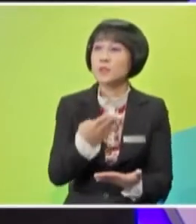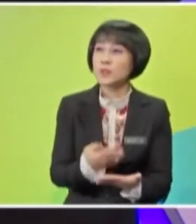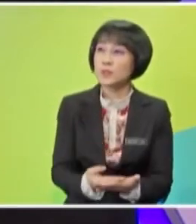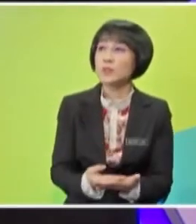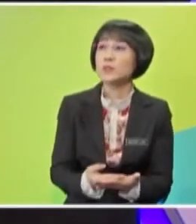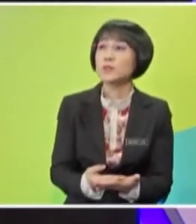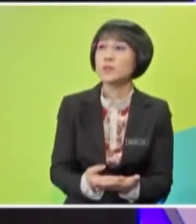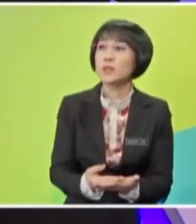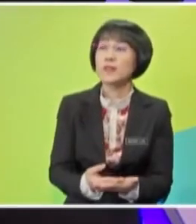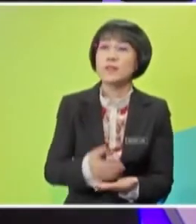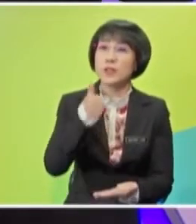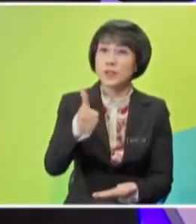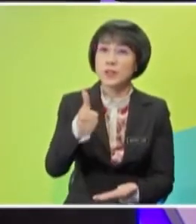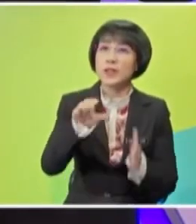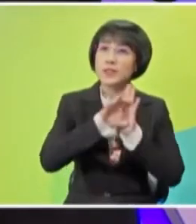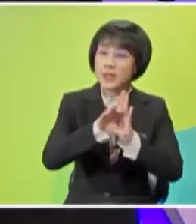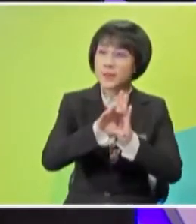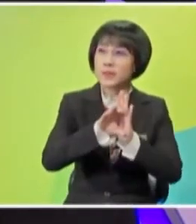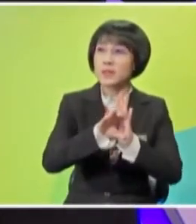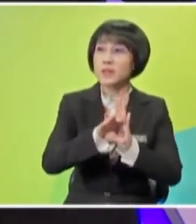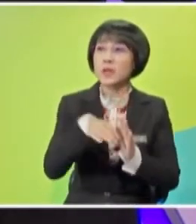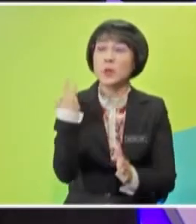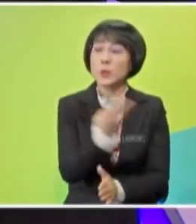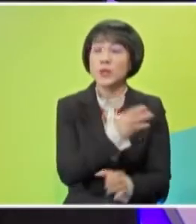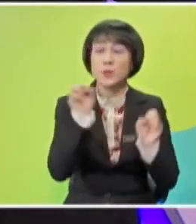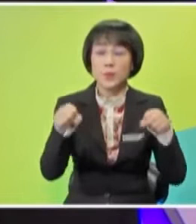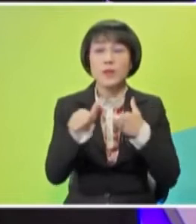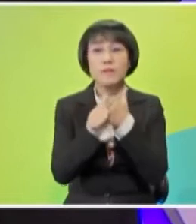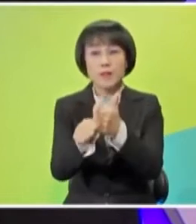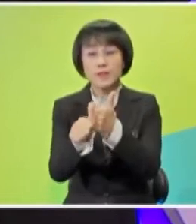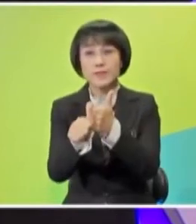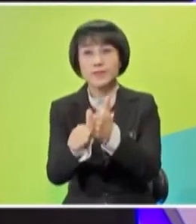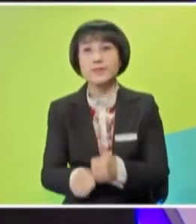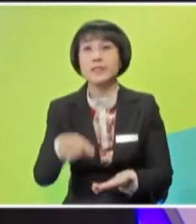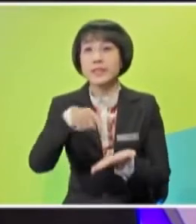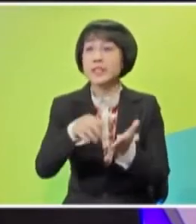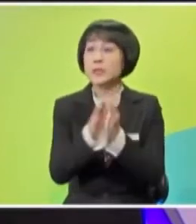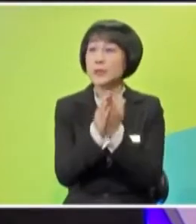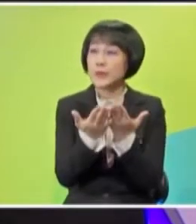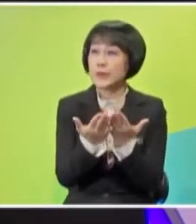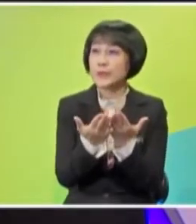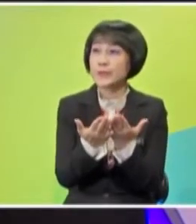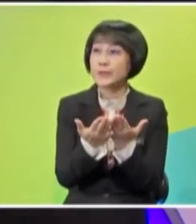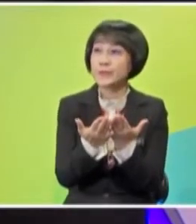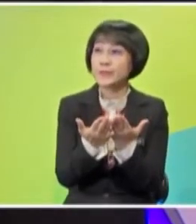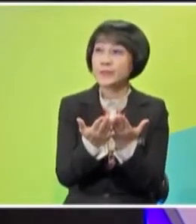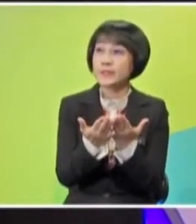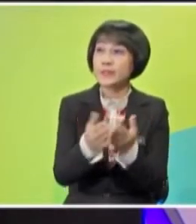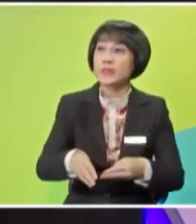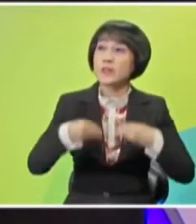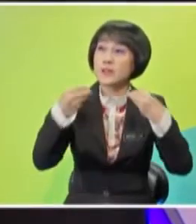good example or samples that we can follow. Okay. So in this book, they